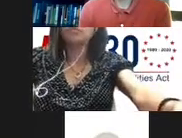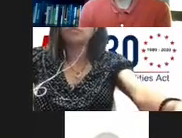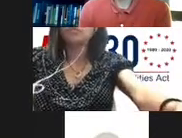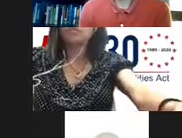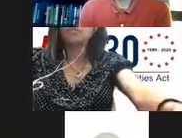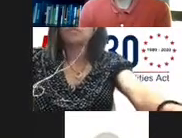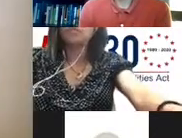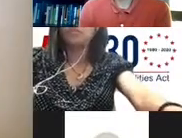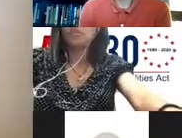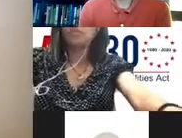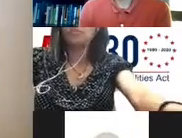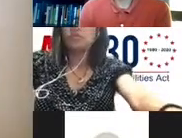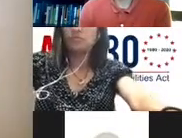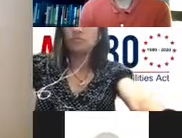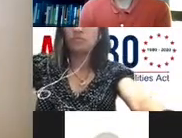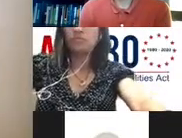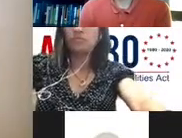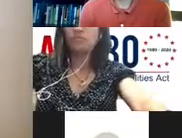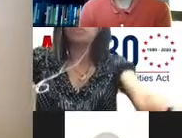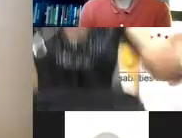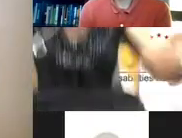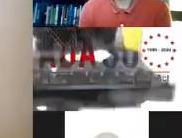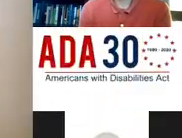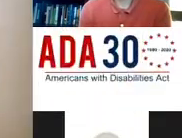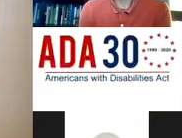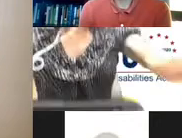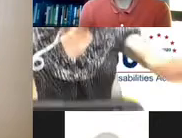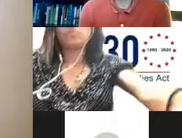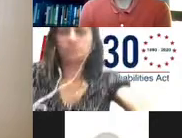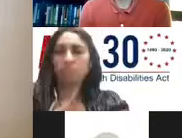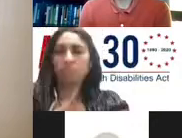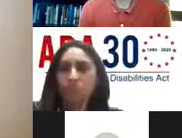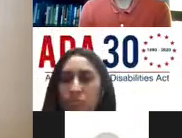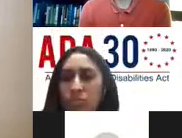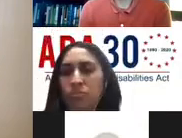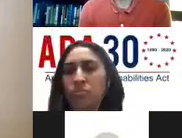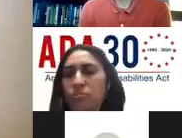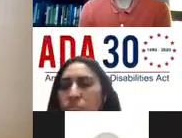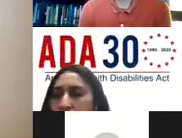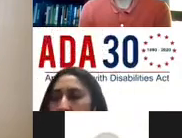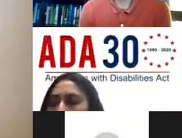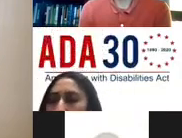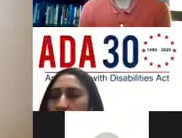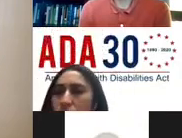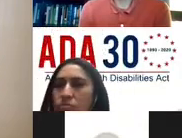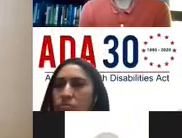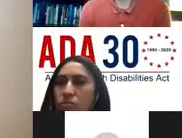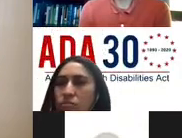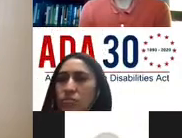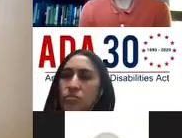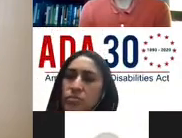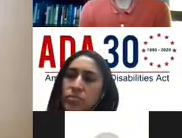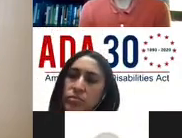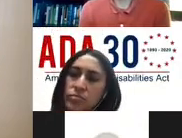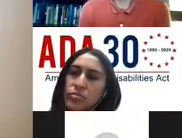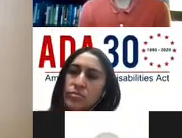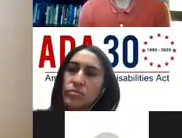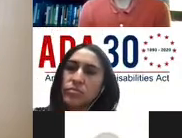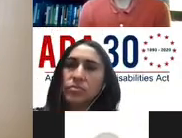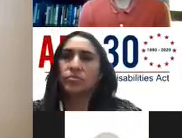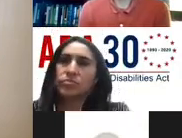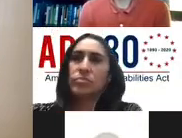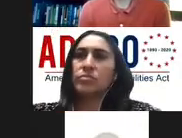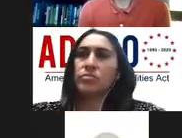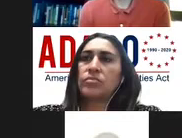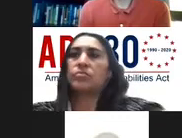box. It's really up to you how you want to view it. And I would say whatever you're most comfortable with seeing. If